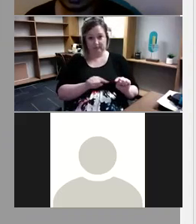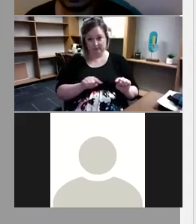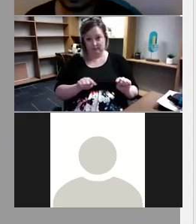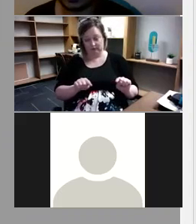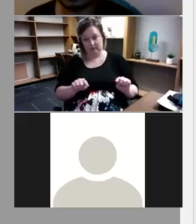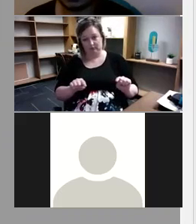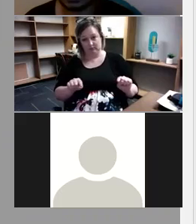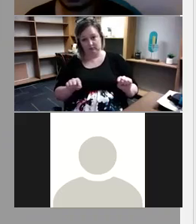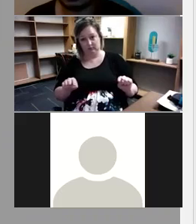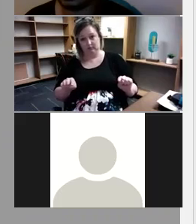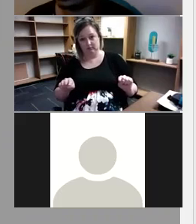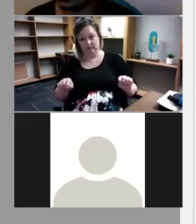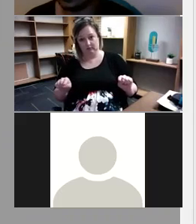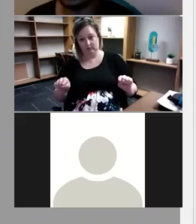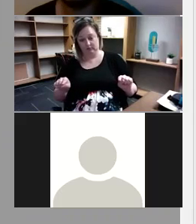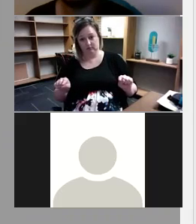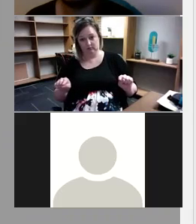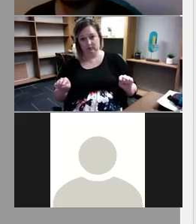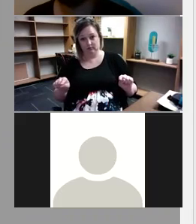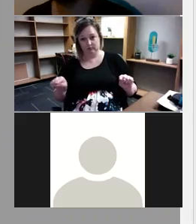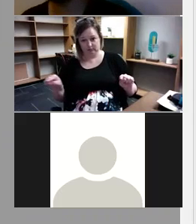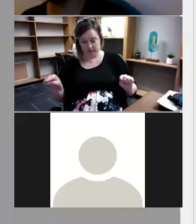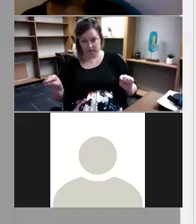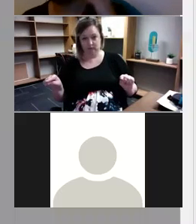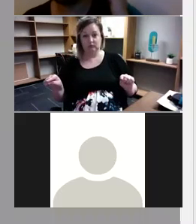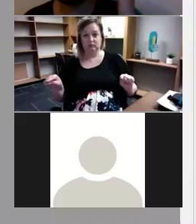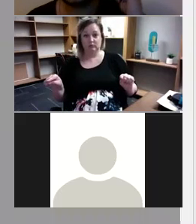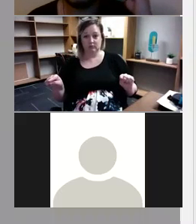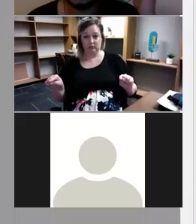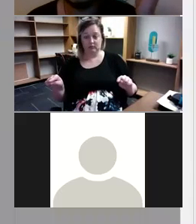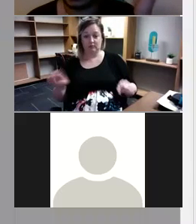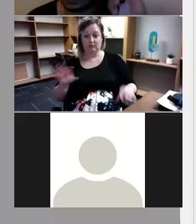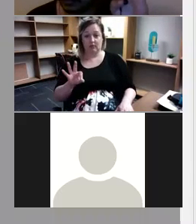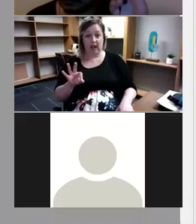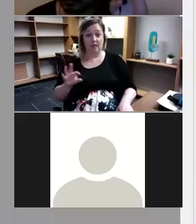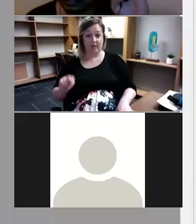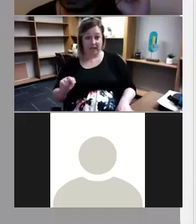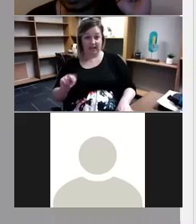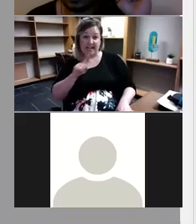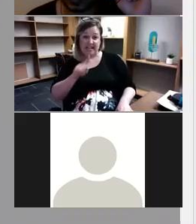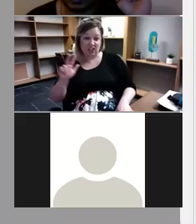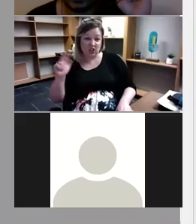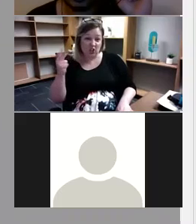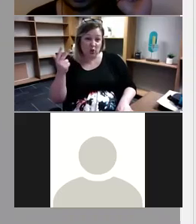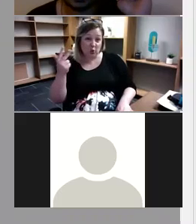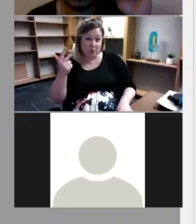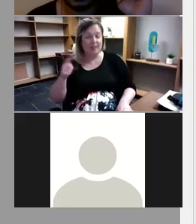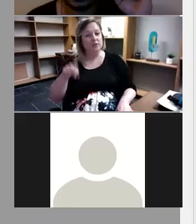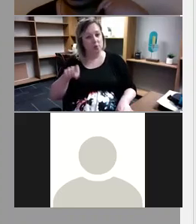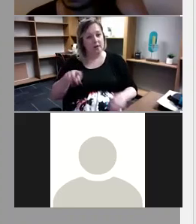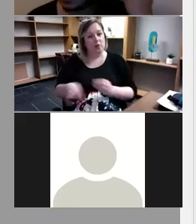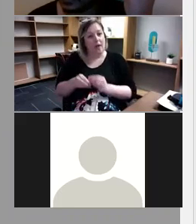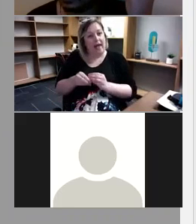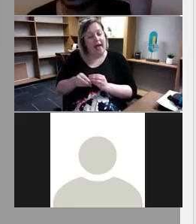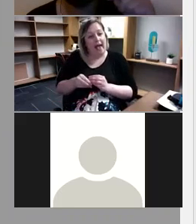2, n log base ba equals n squared. F of n is n cubed, so we need to add epsilon 1 to this